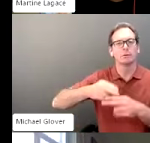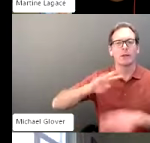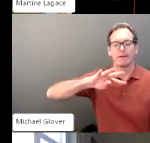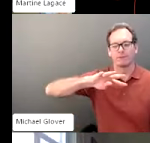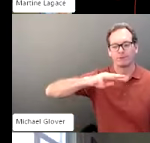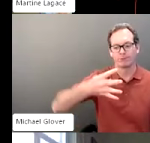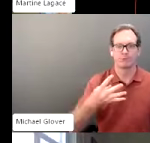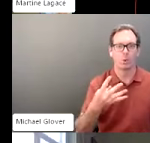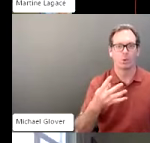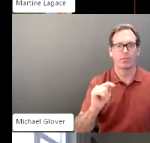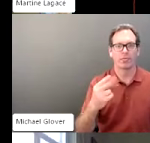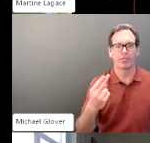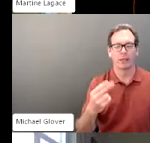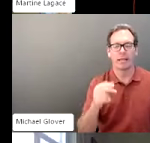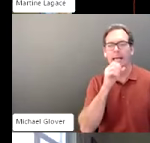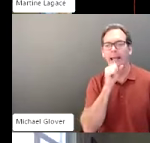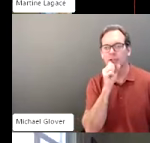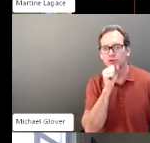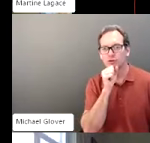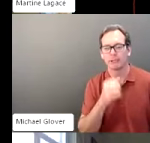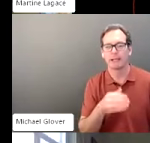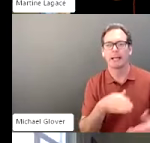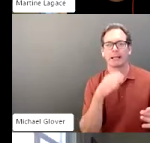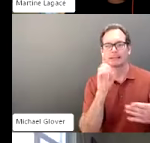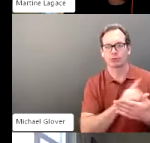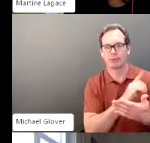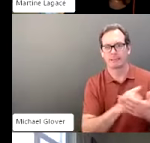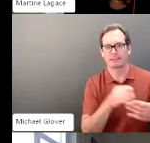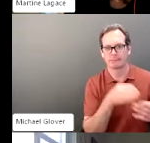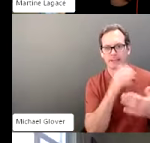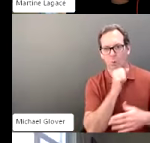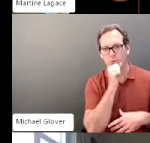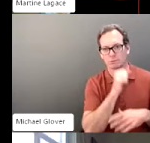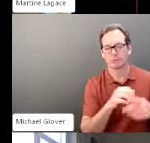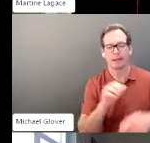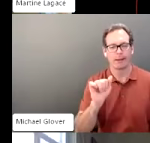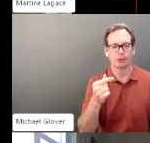ageism. And their hypothesis is that more and more the